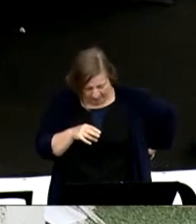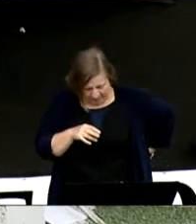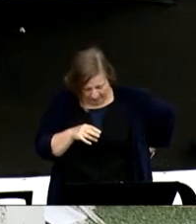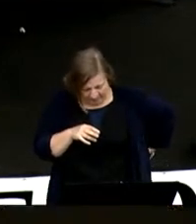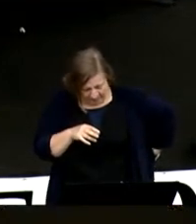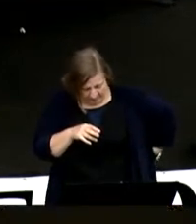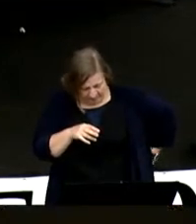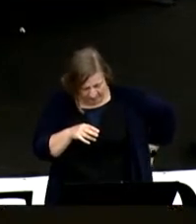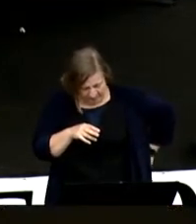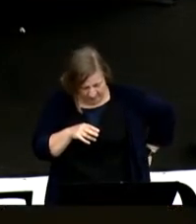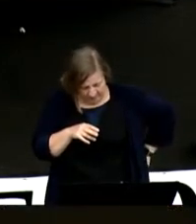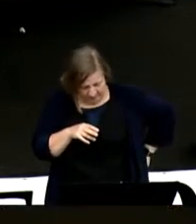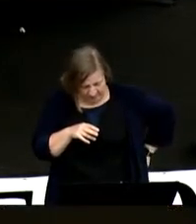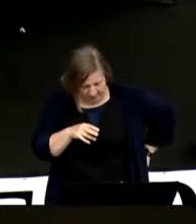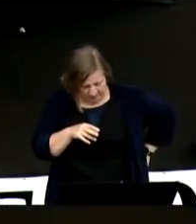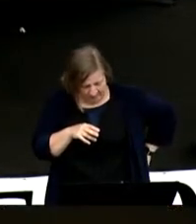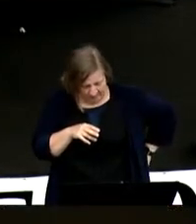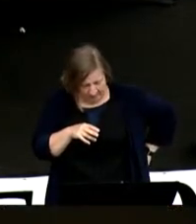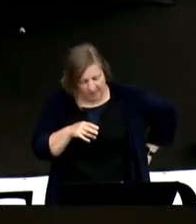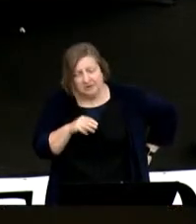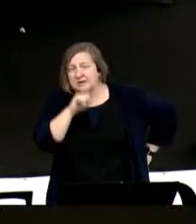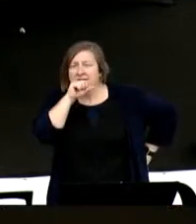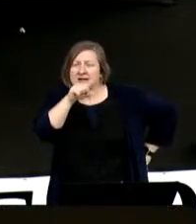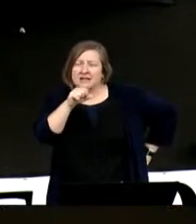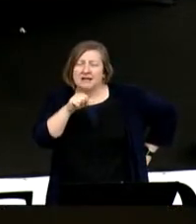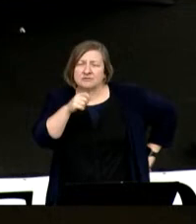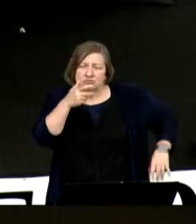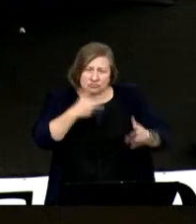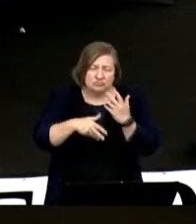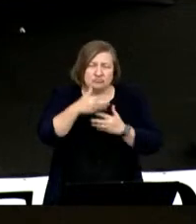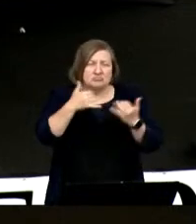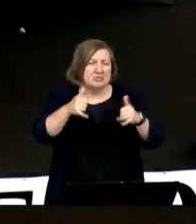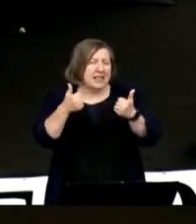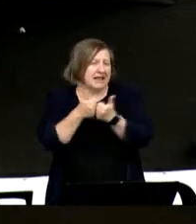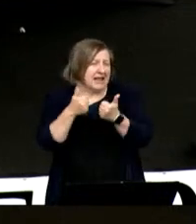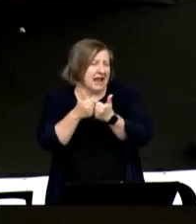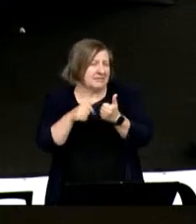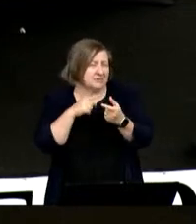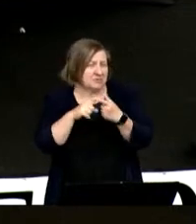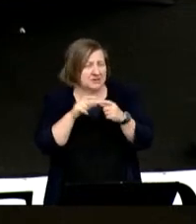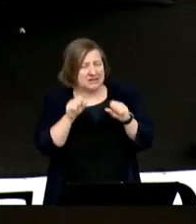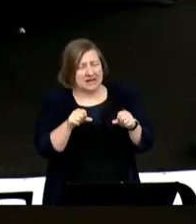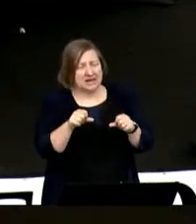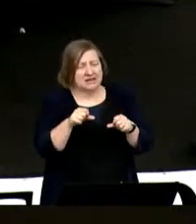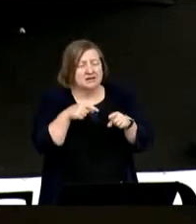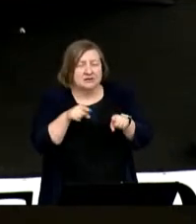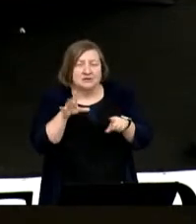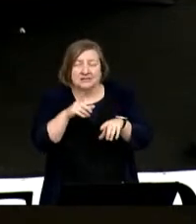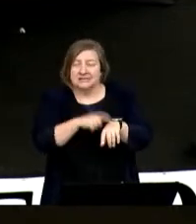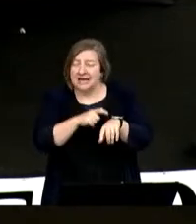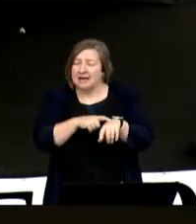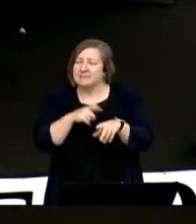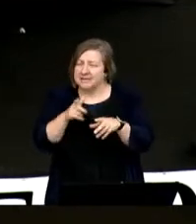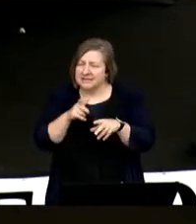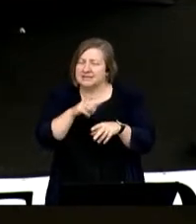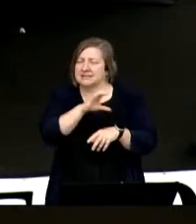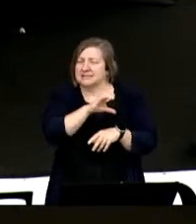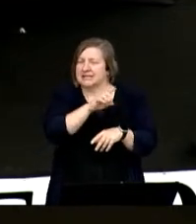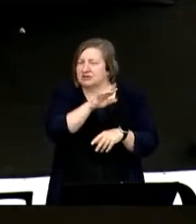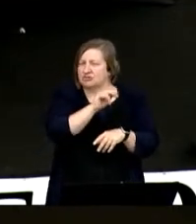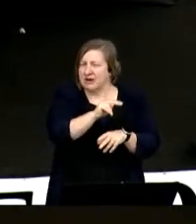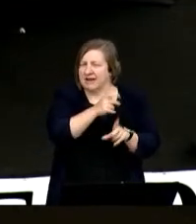He loves to socialize and play games whenever possible. During his time at Archway, Michael has learned to take C-Tran from his